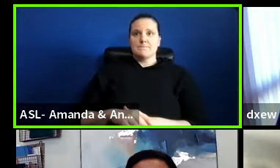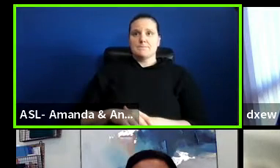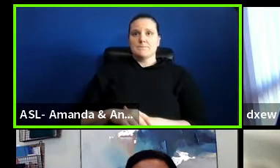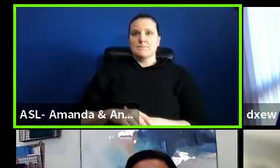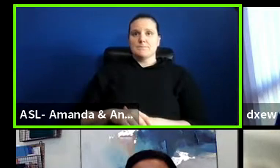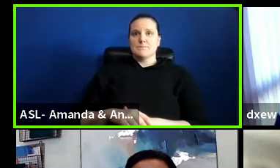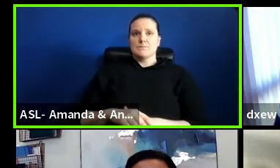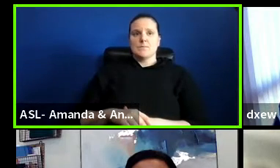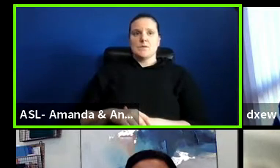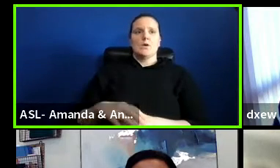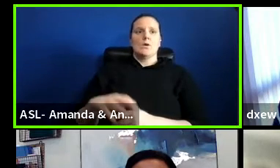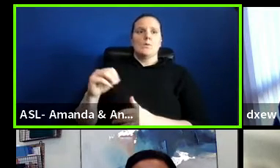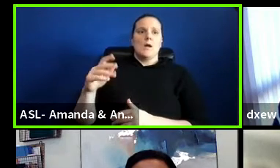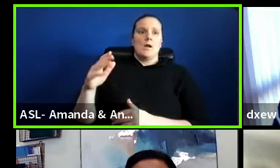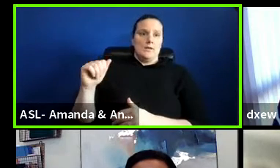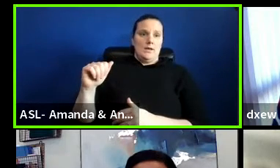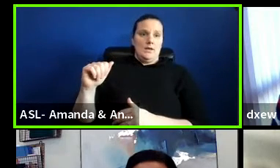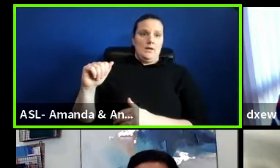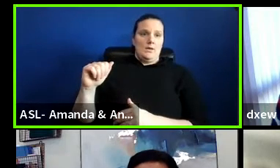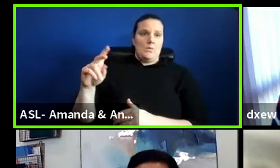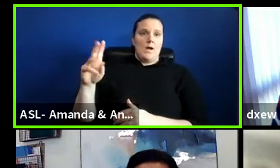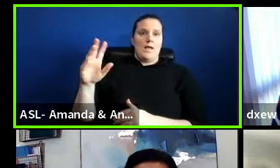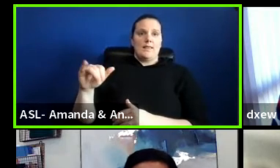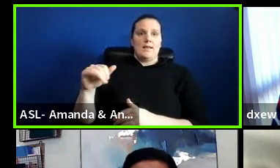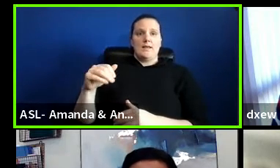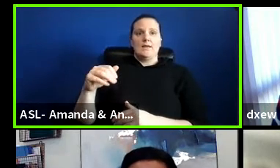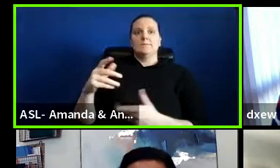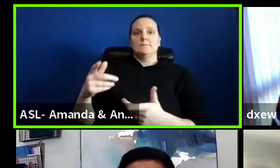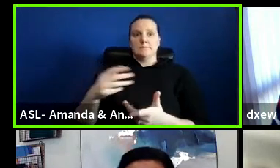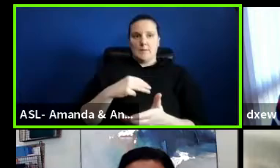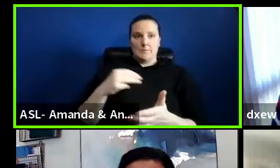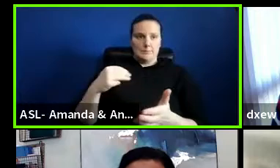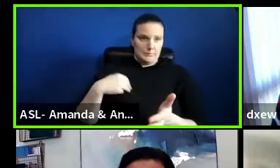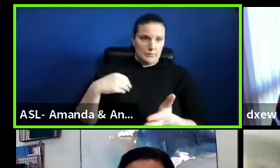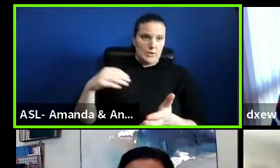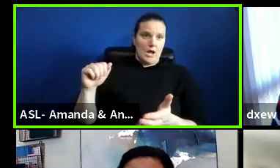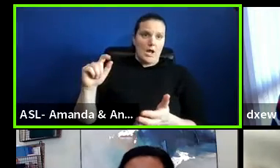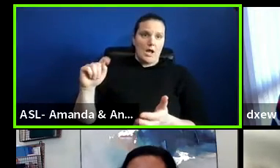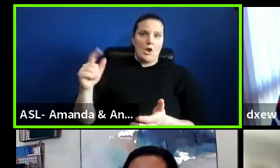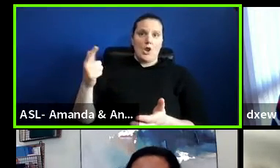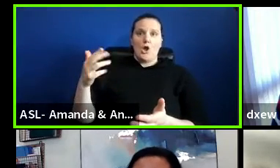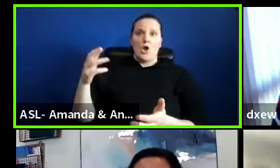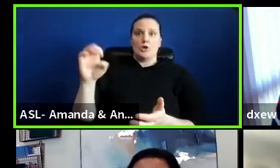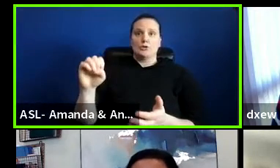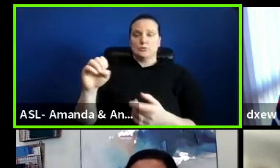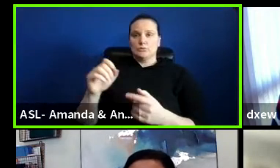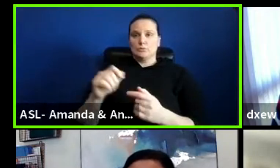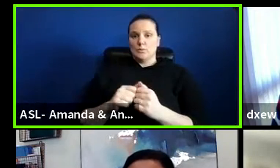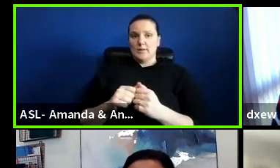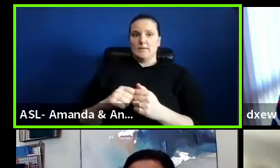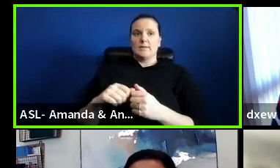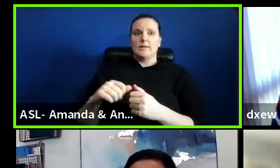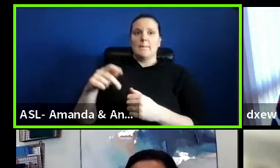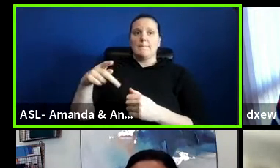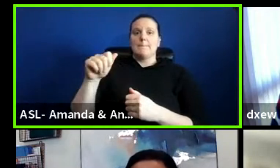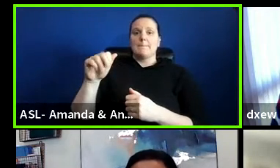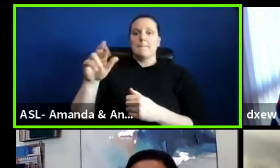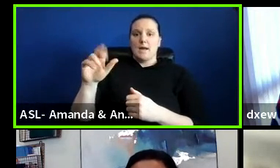Martha Wiley. I'm a member at large with a focus on transit and particularly paratransit,